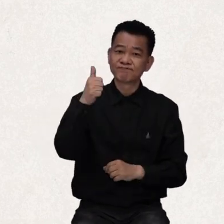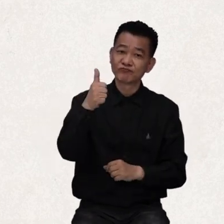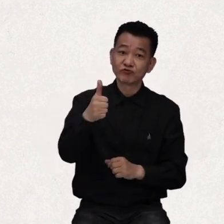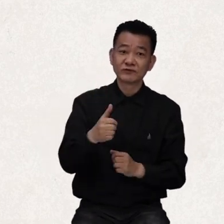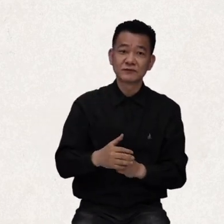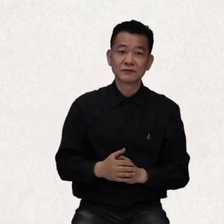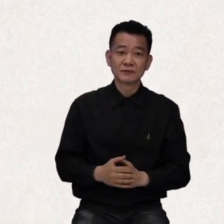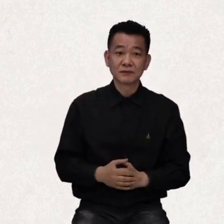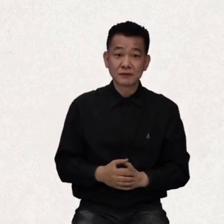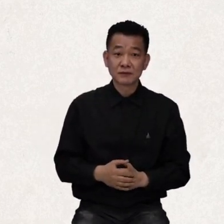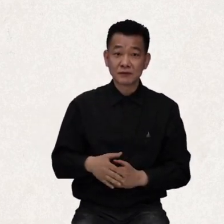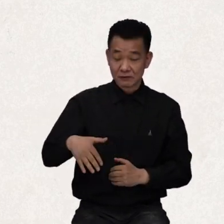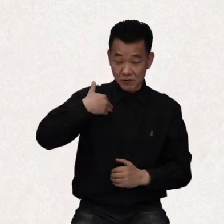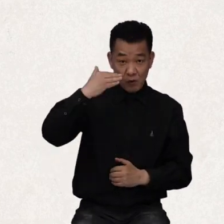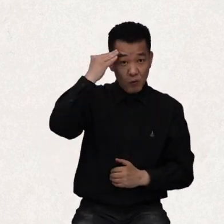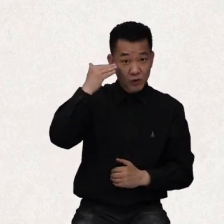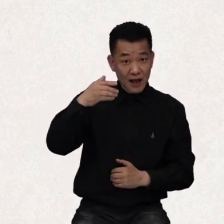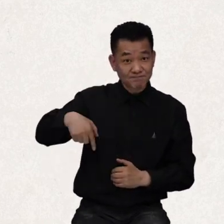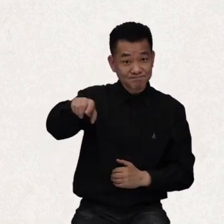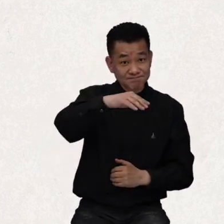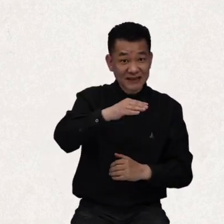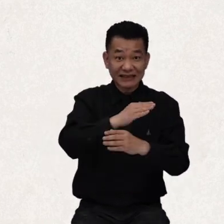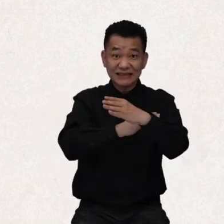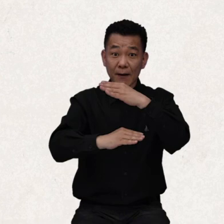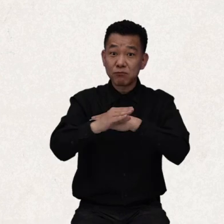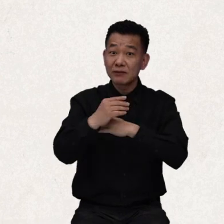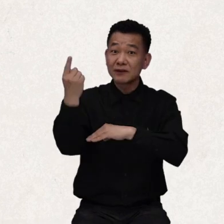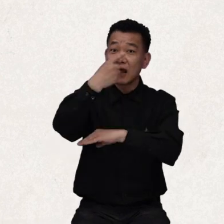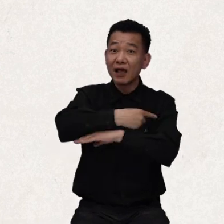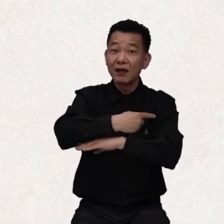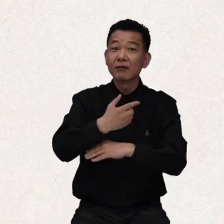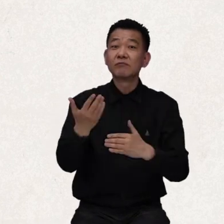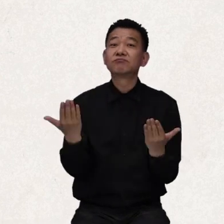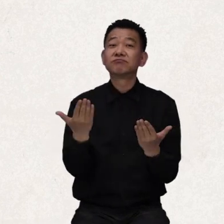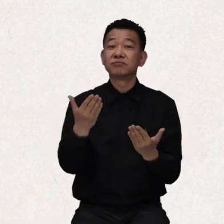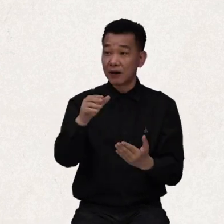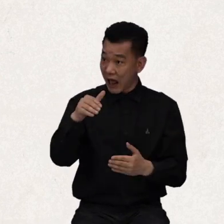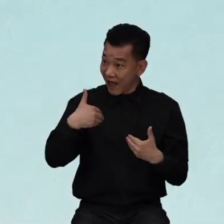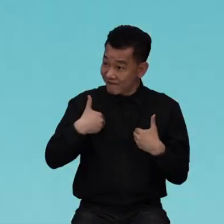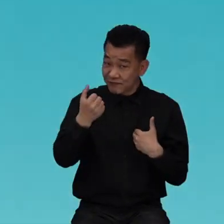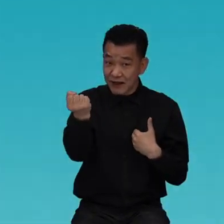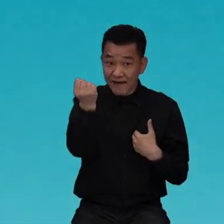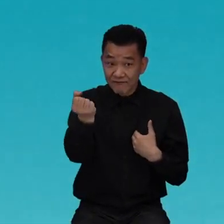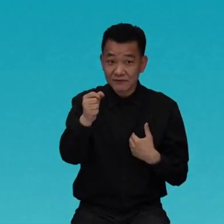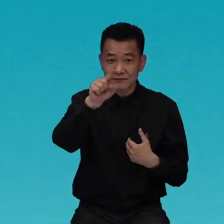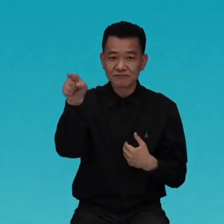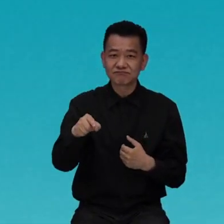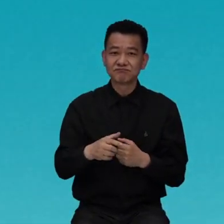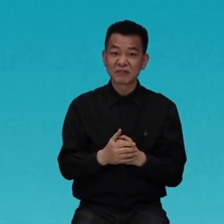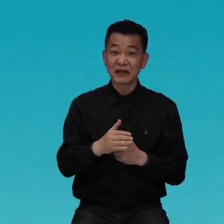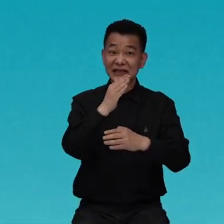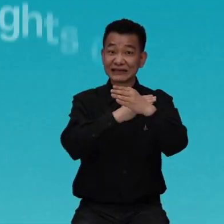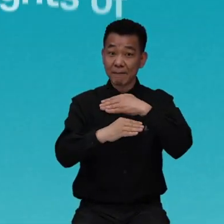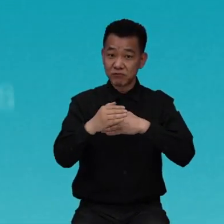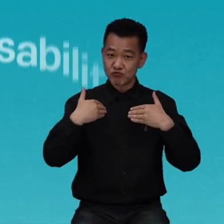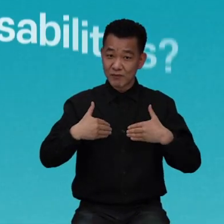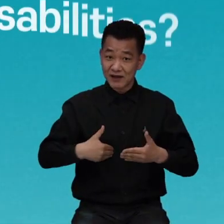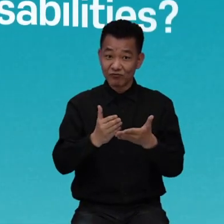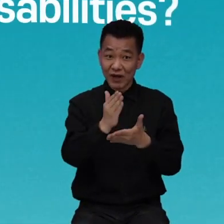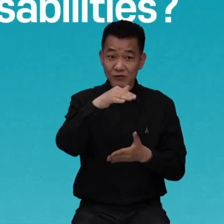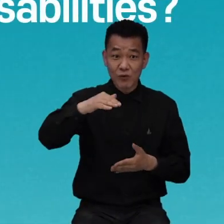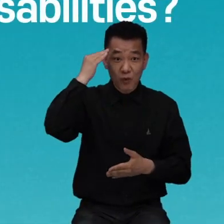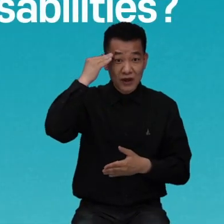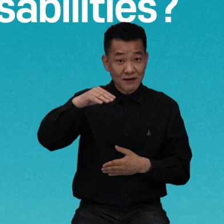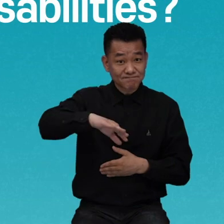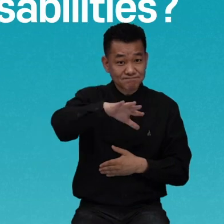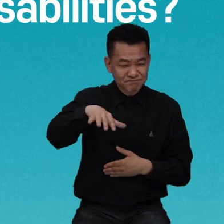Interesting. Doesn't Korea also have a Day of Persons with Disabilities? What are the efforts made in Korea for the human